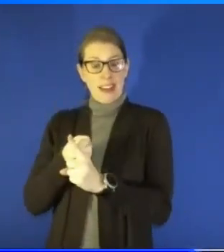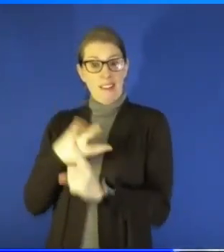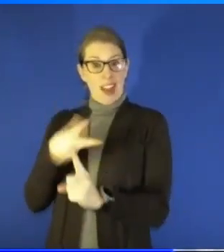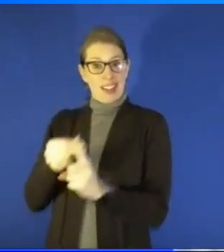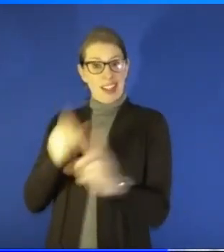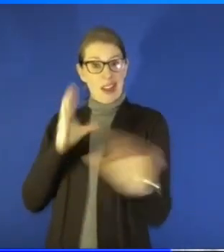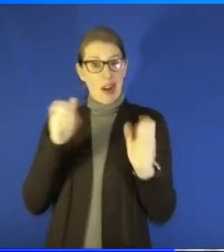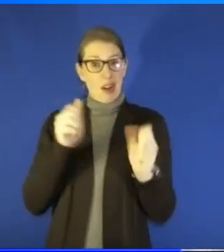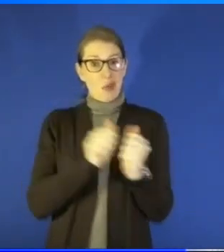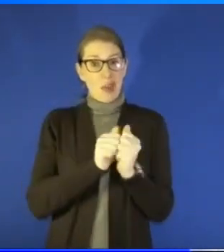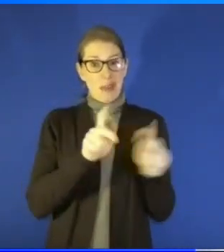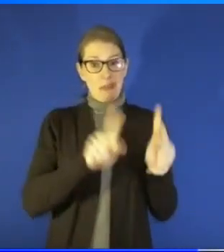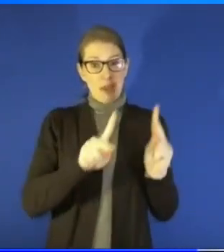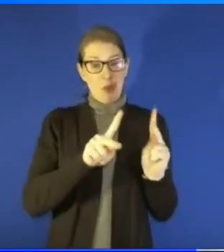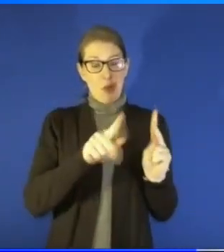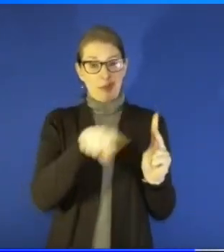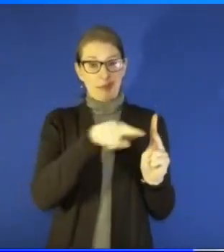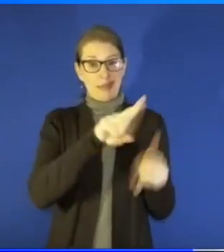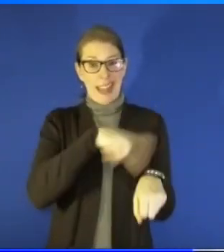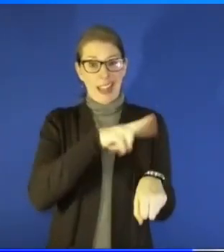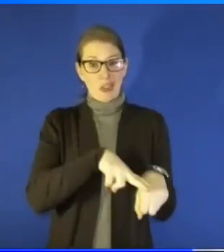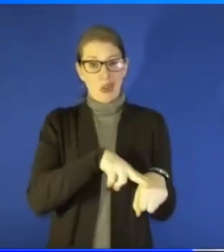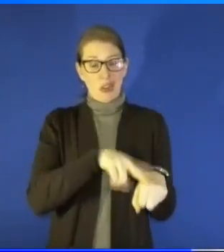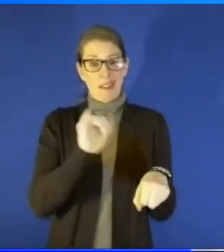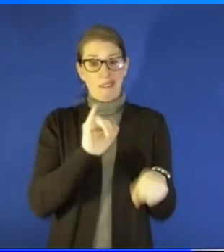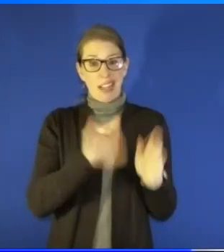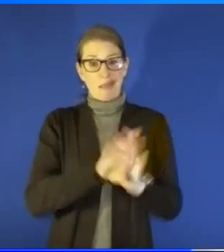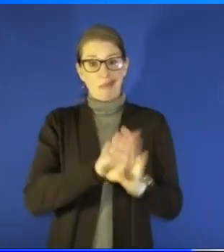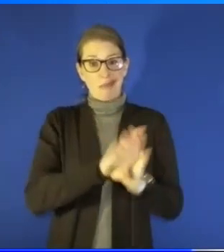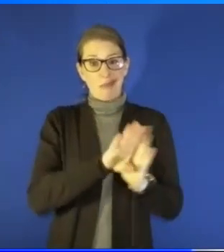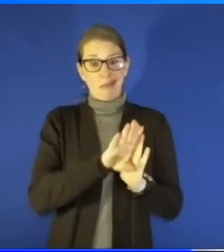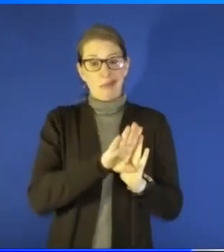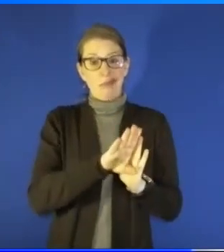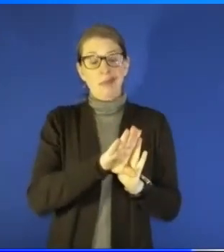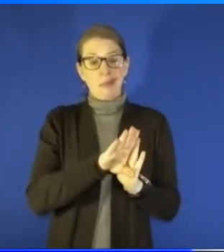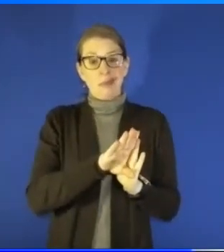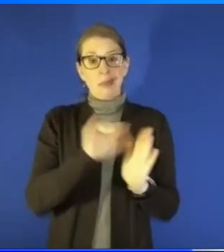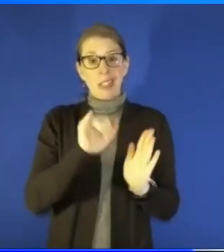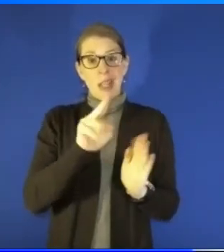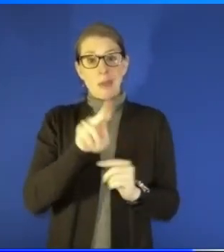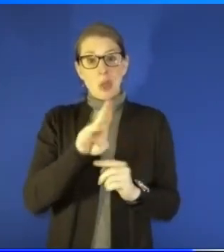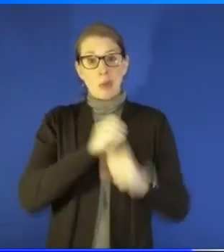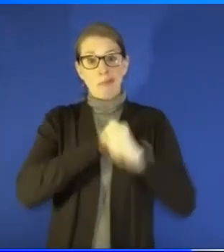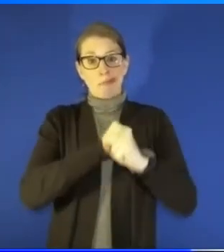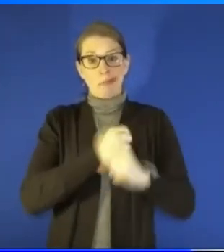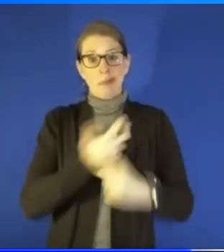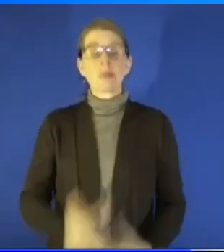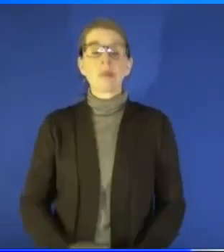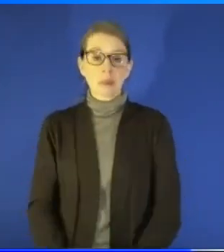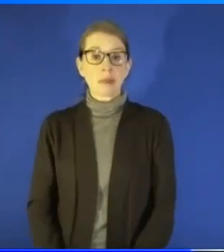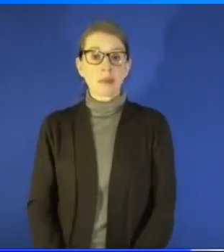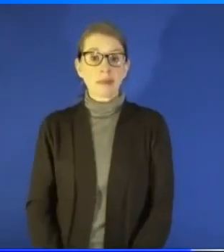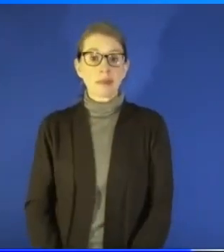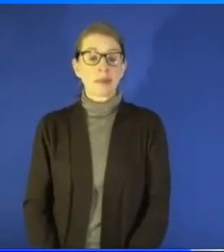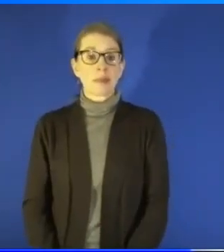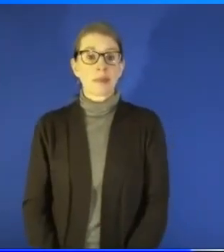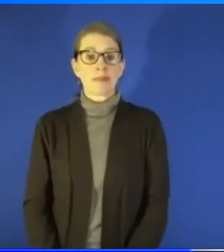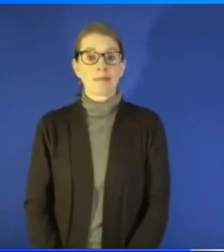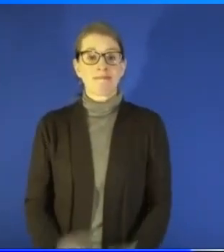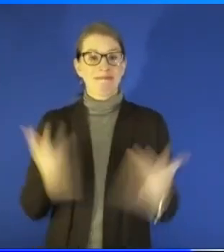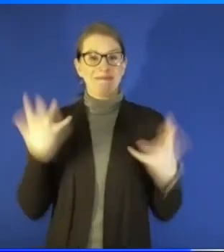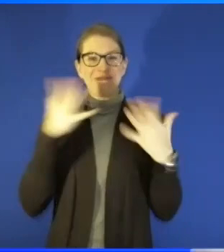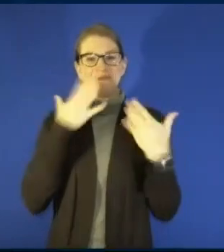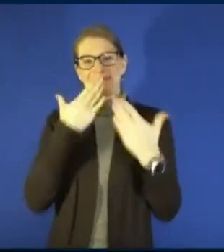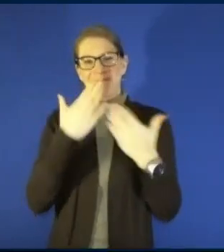like natural infection. There are a lot of important questions we need to address out there. That's it for me. Thank you so